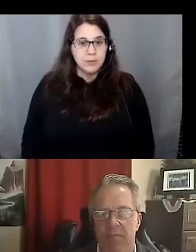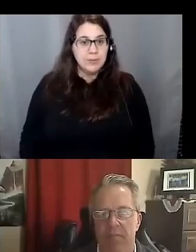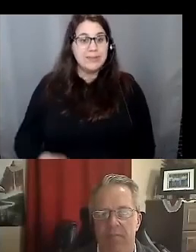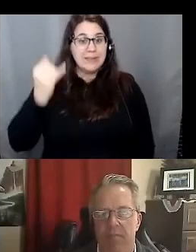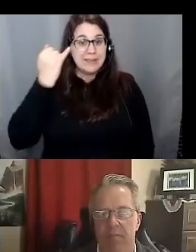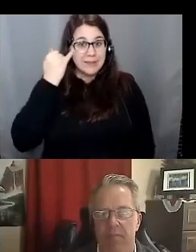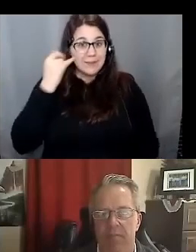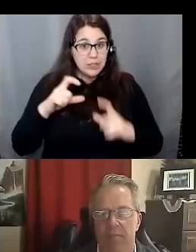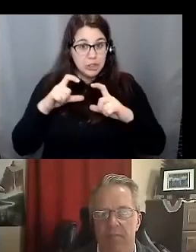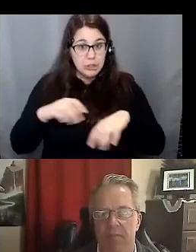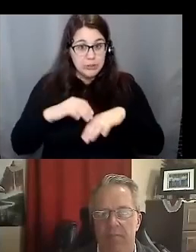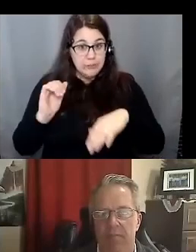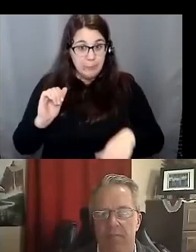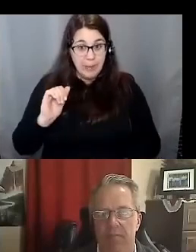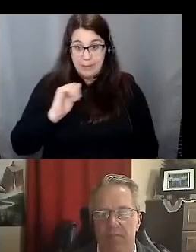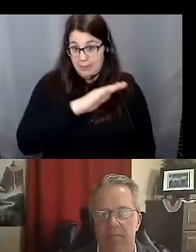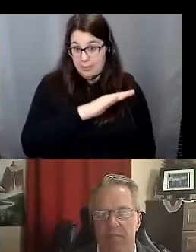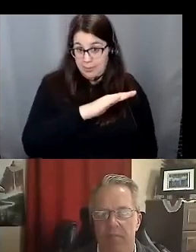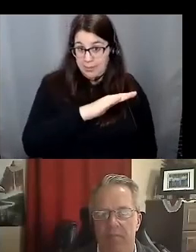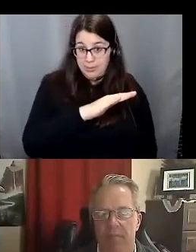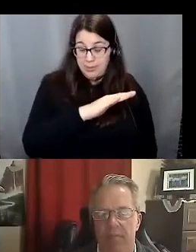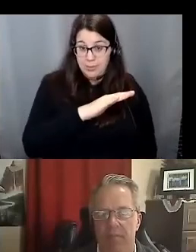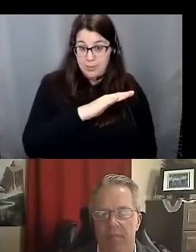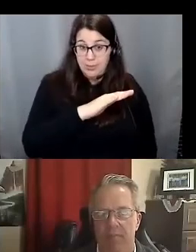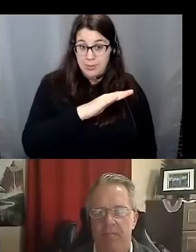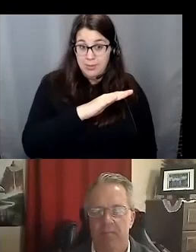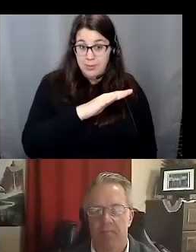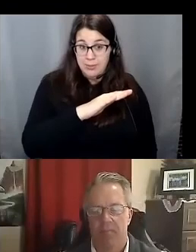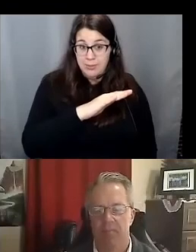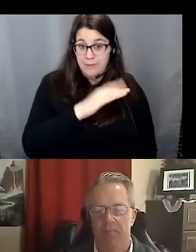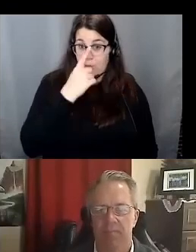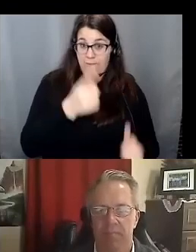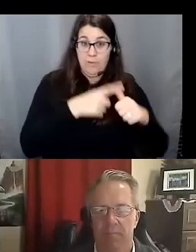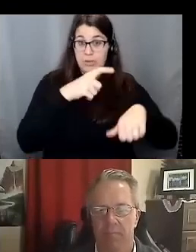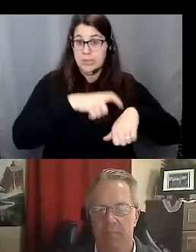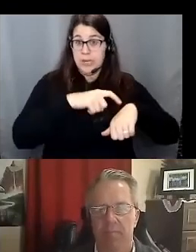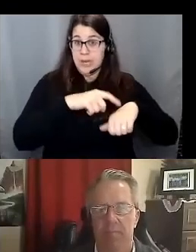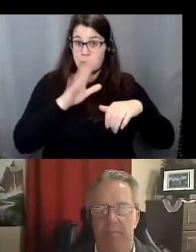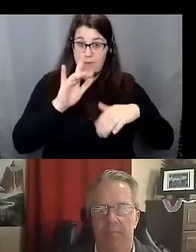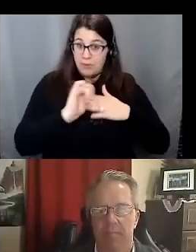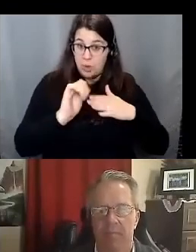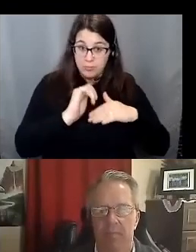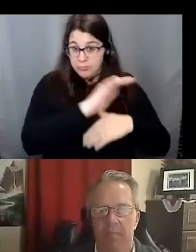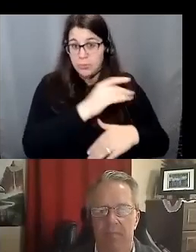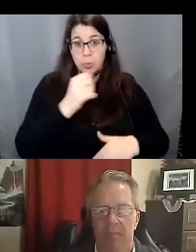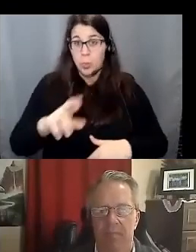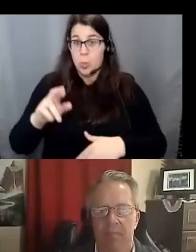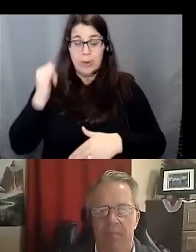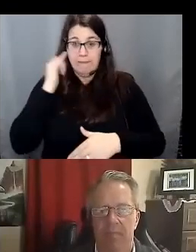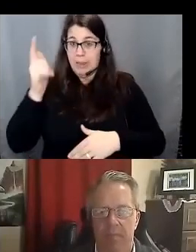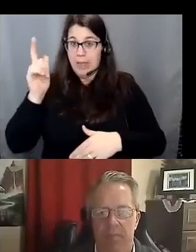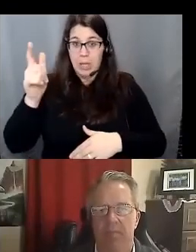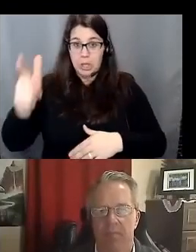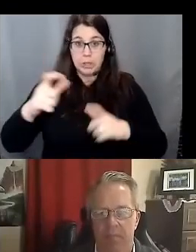check contribution, whether that be for that initial contribution to establish the account, or if it's a check contribution, you know, thereafter, you